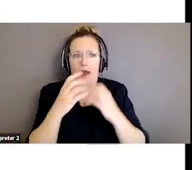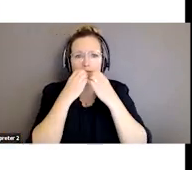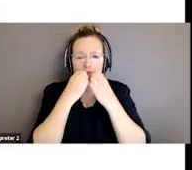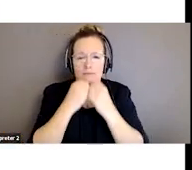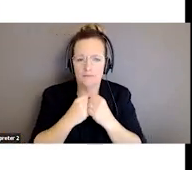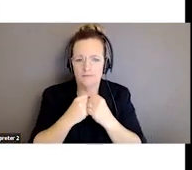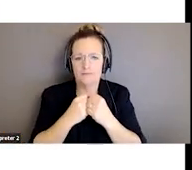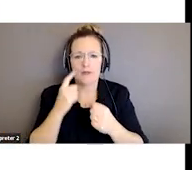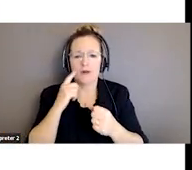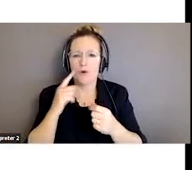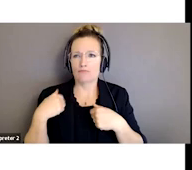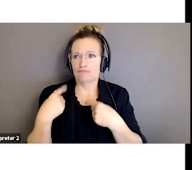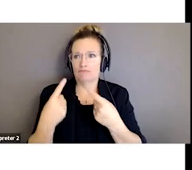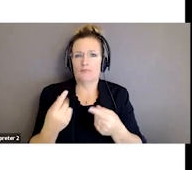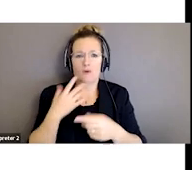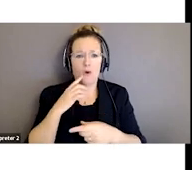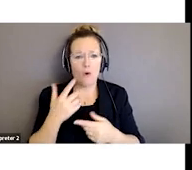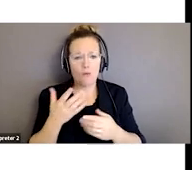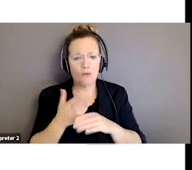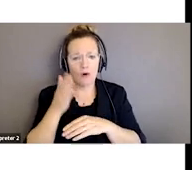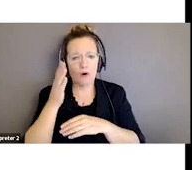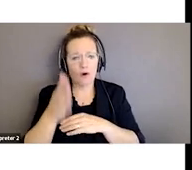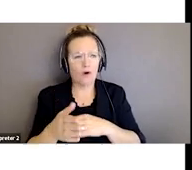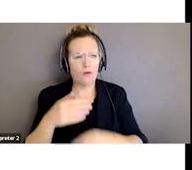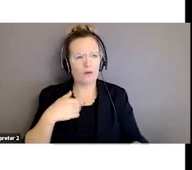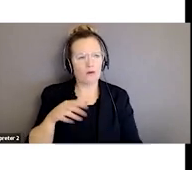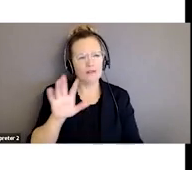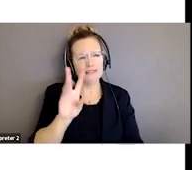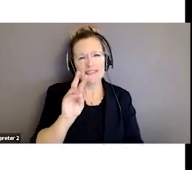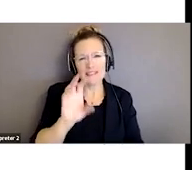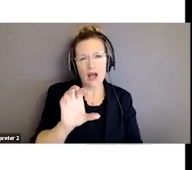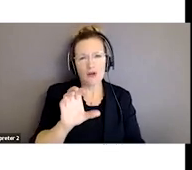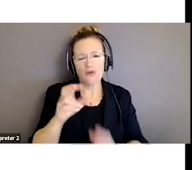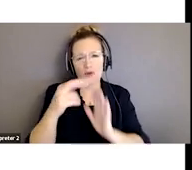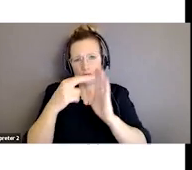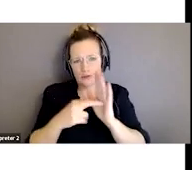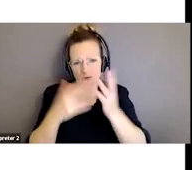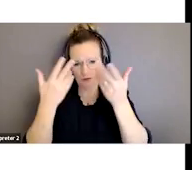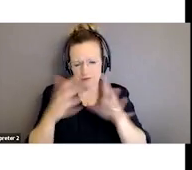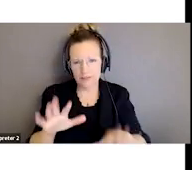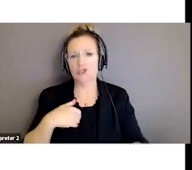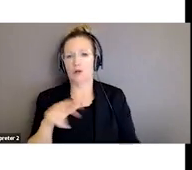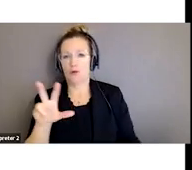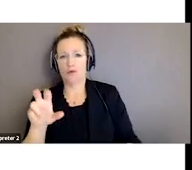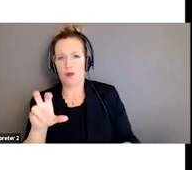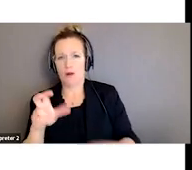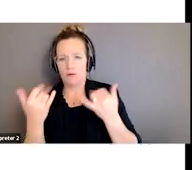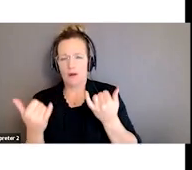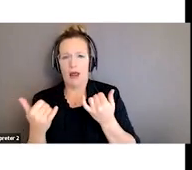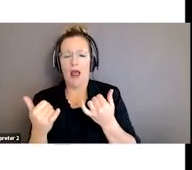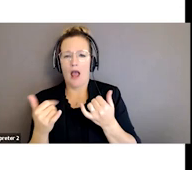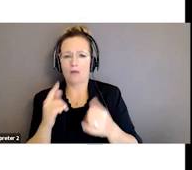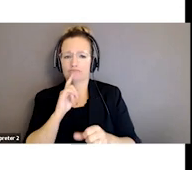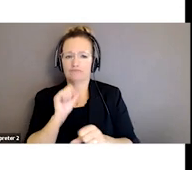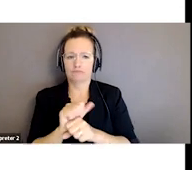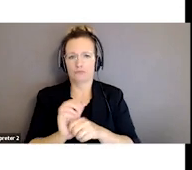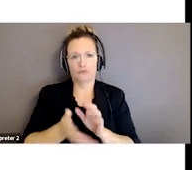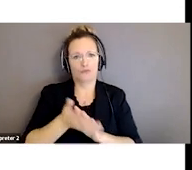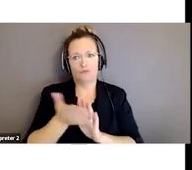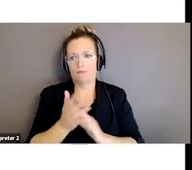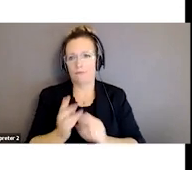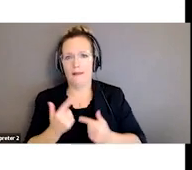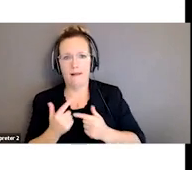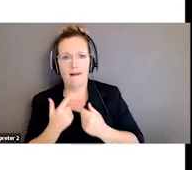trademark registrations in Canada. And today, about 350 of those are active. So to give you an example of the things